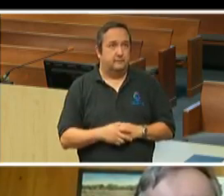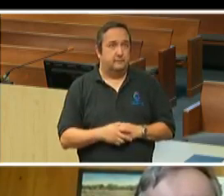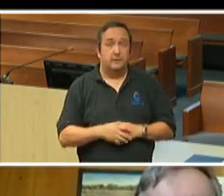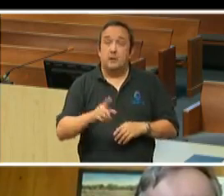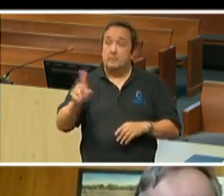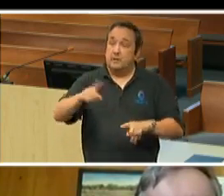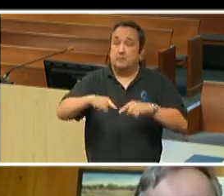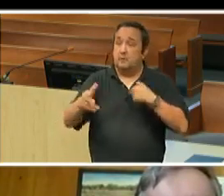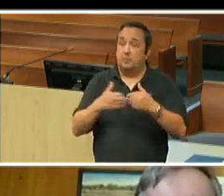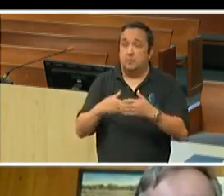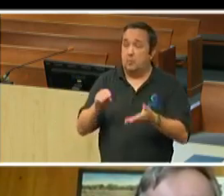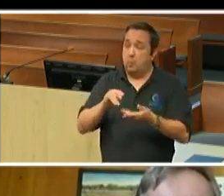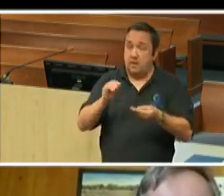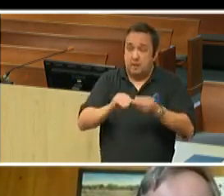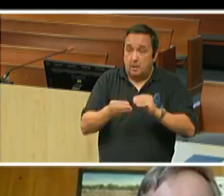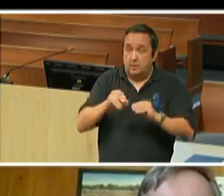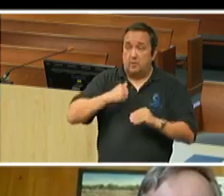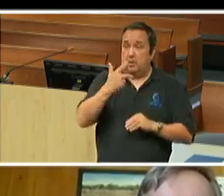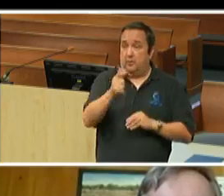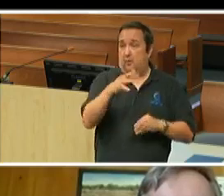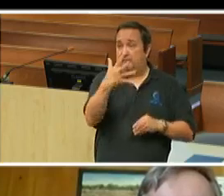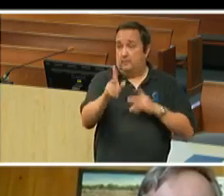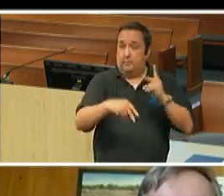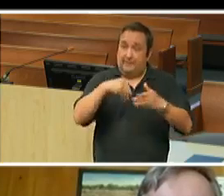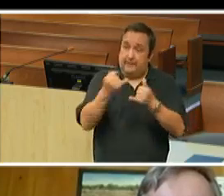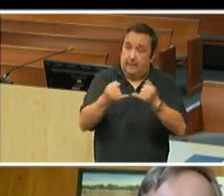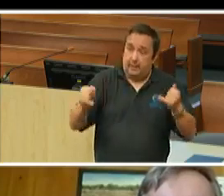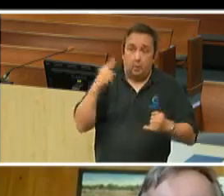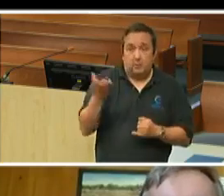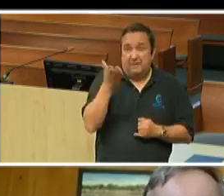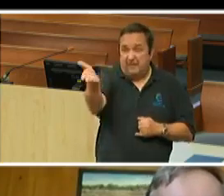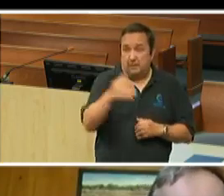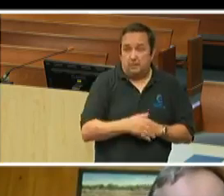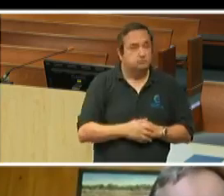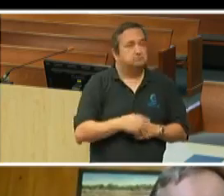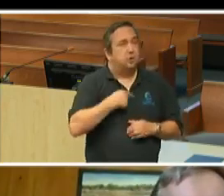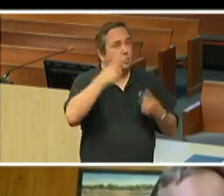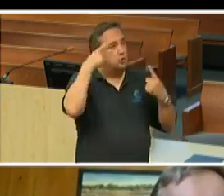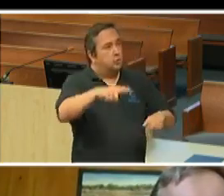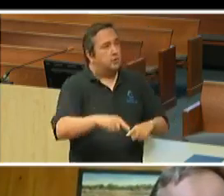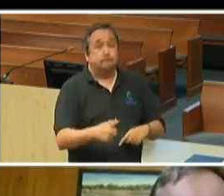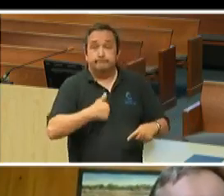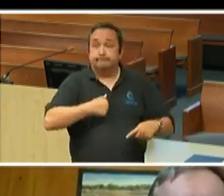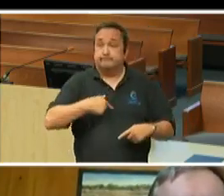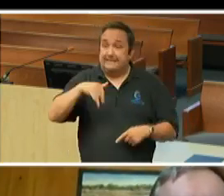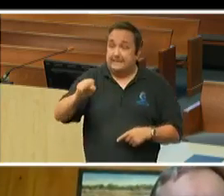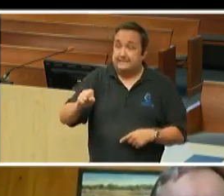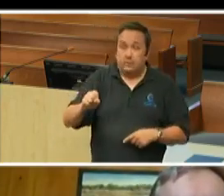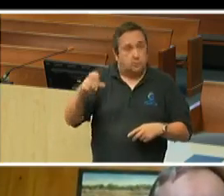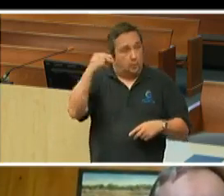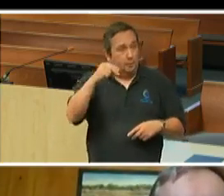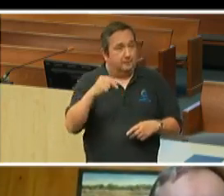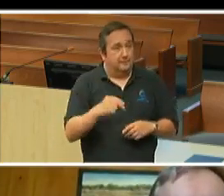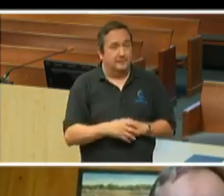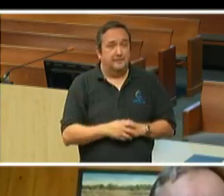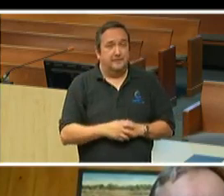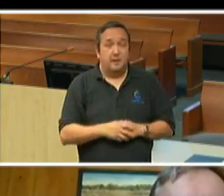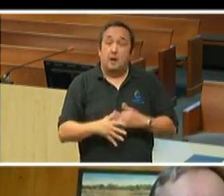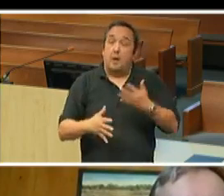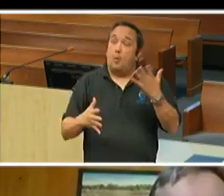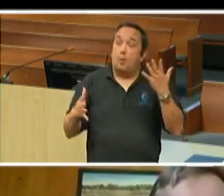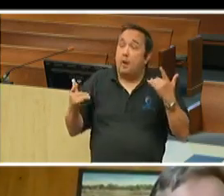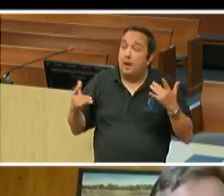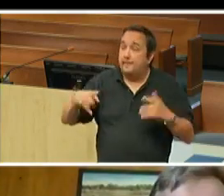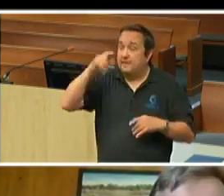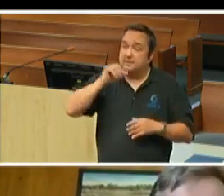matter what number you put there, there's going to be 3 to 5 people in line. I don't agree. I totally agree. Because I don't think our,